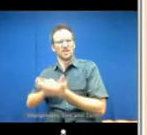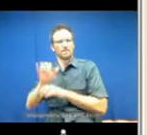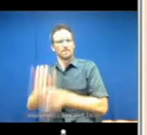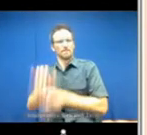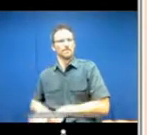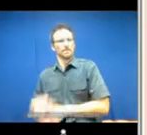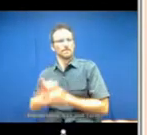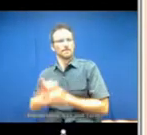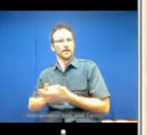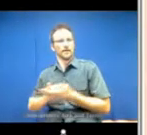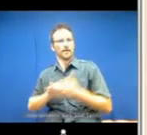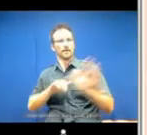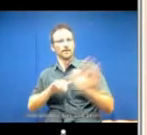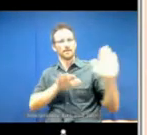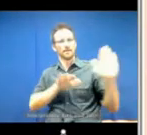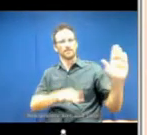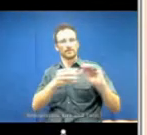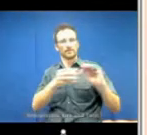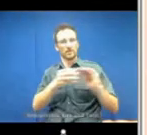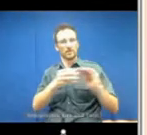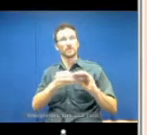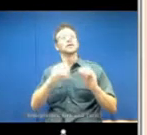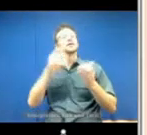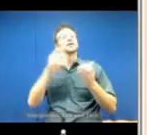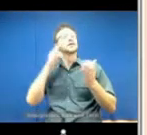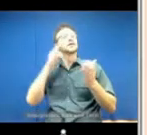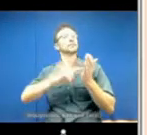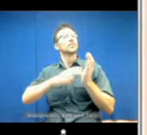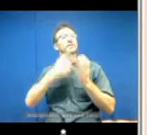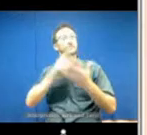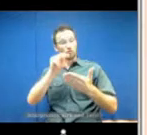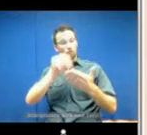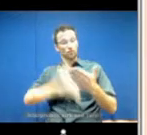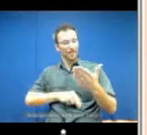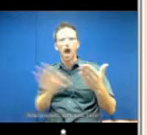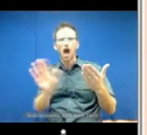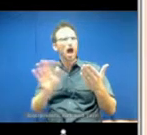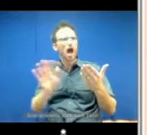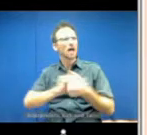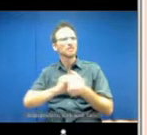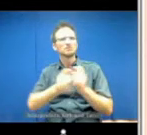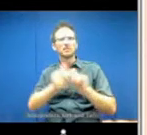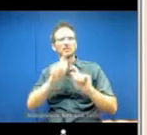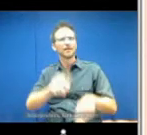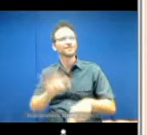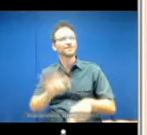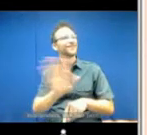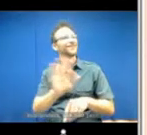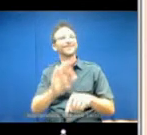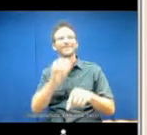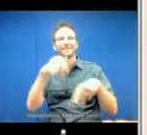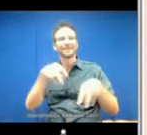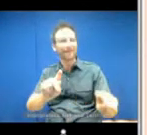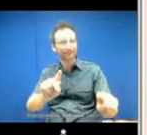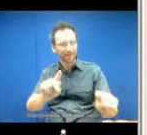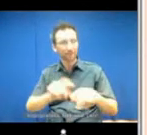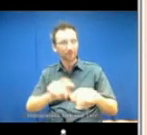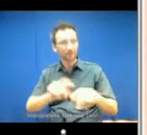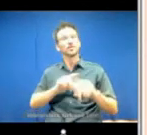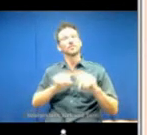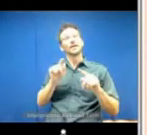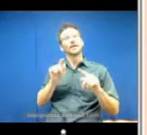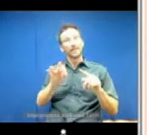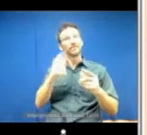read it and change your answers. That's not permitted. Only errors due to the court reporter or the